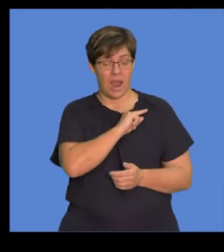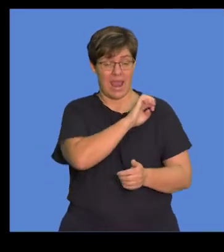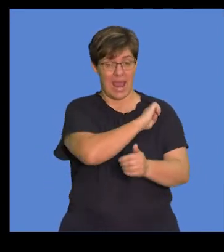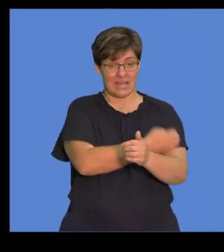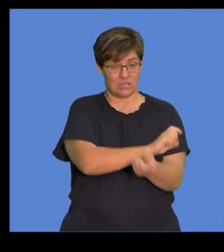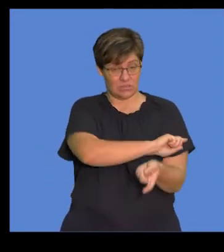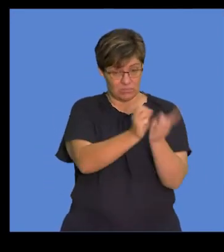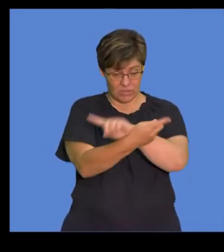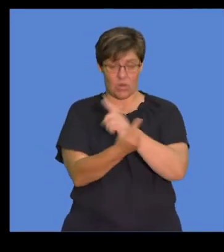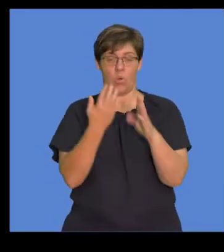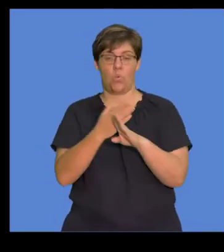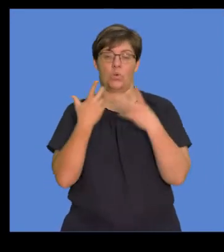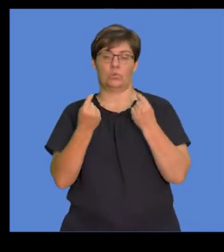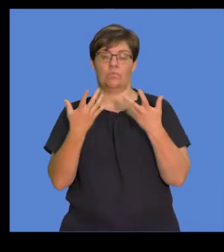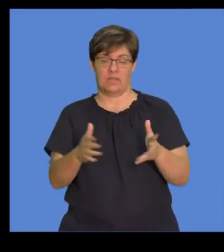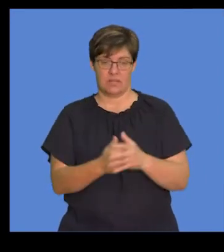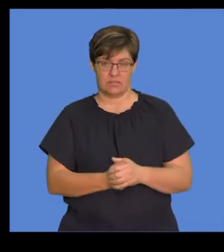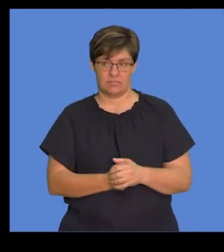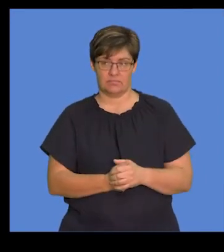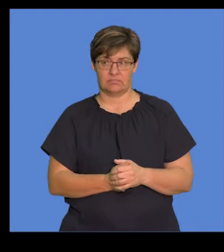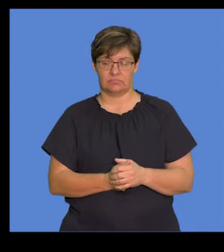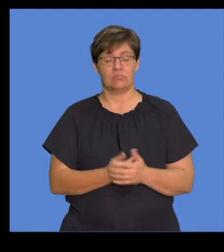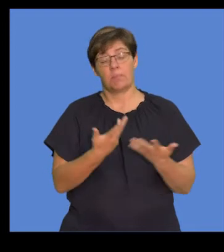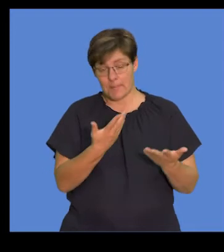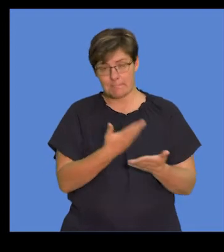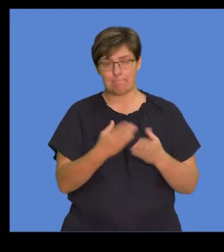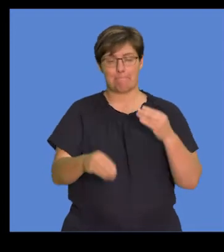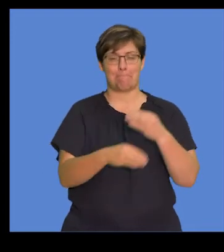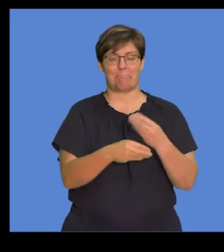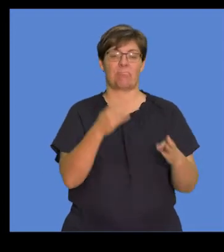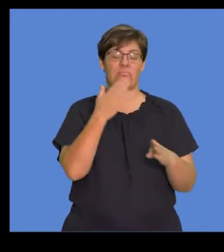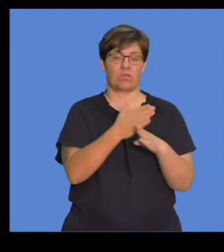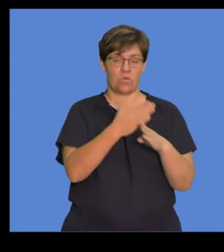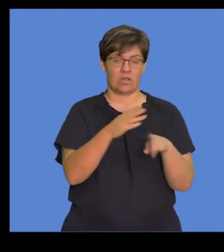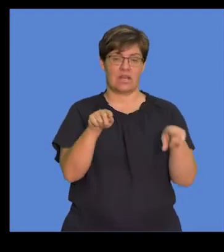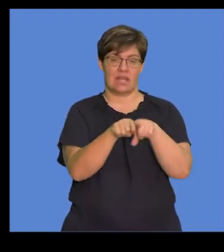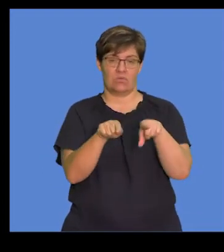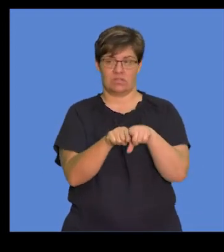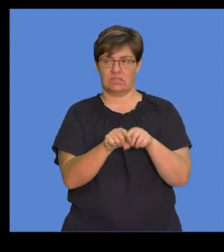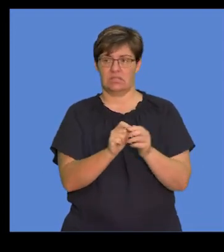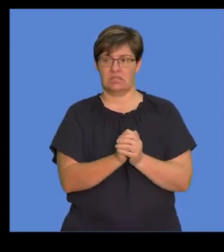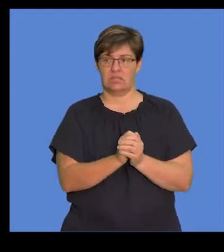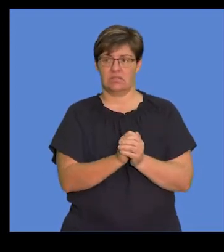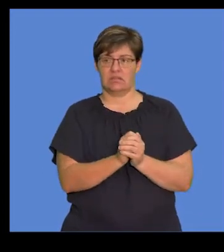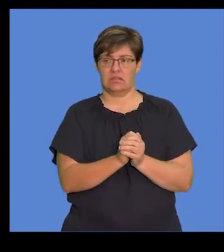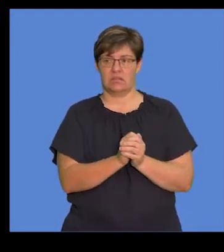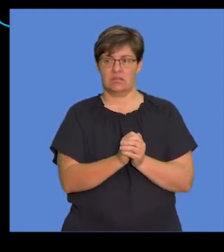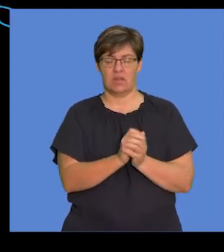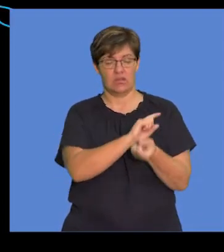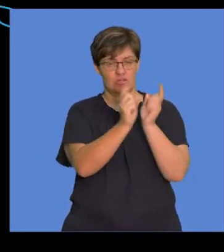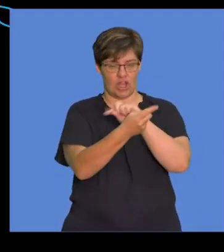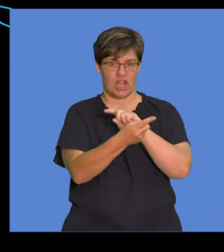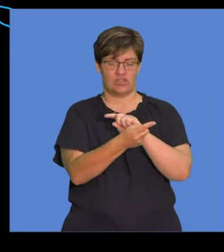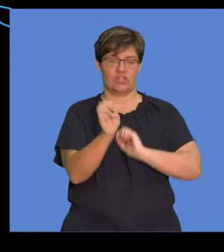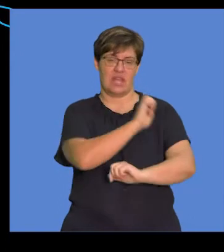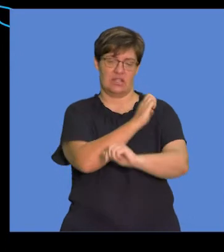transferred, work is done. It could be, and then we also go on and say work is equals to change in energy.